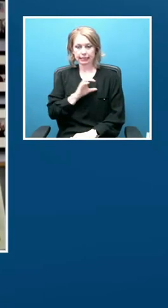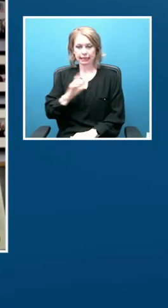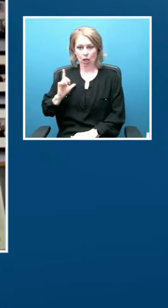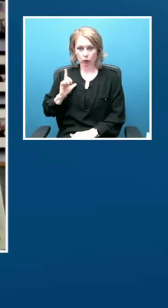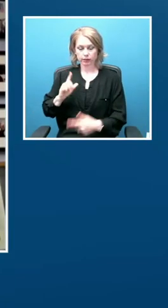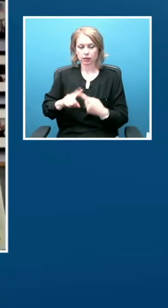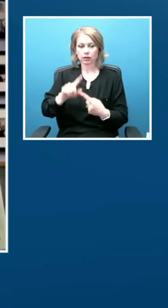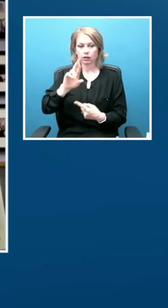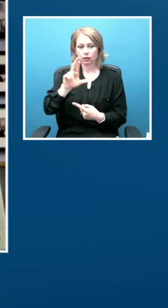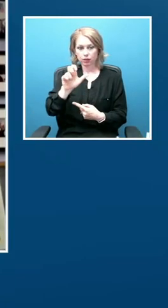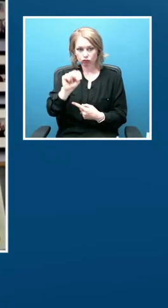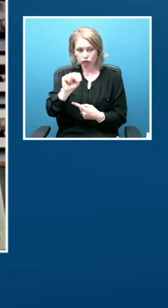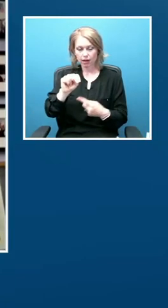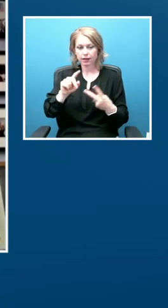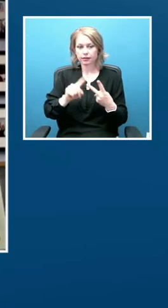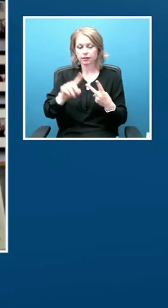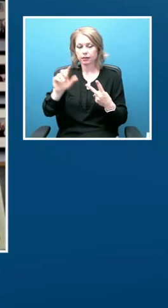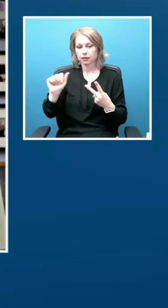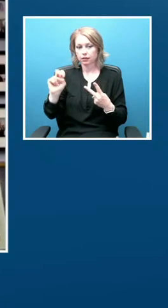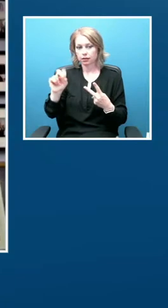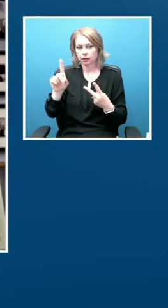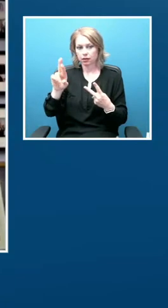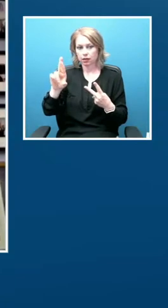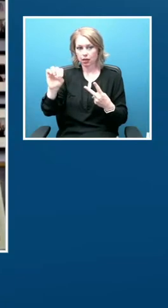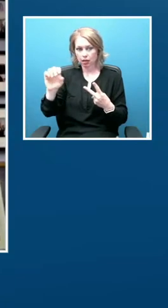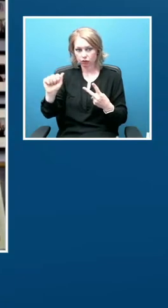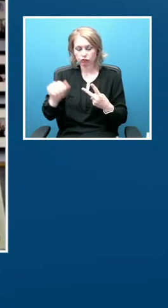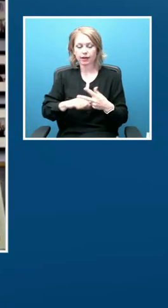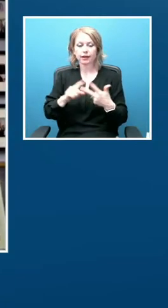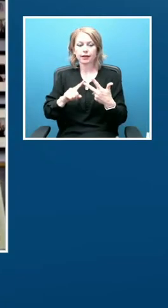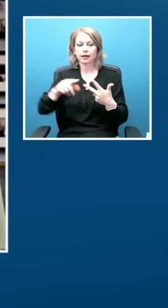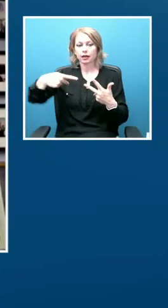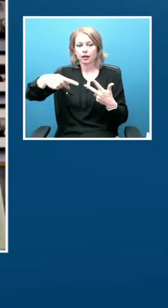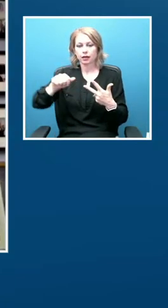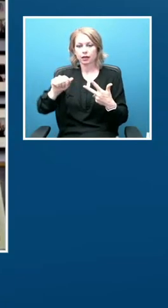Andre Torres Levine, and our parliamentarian,